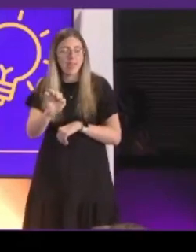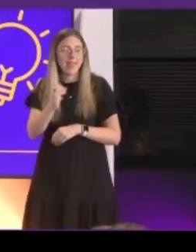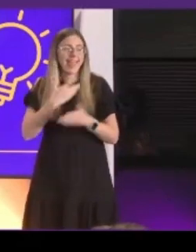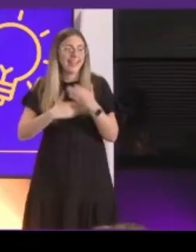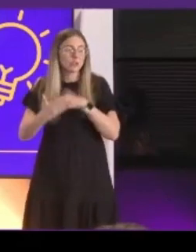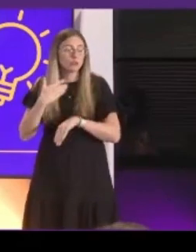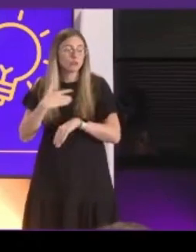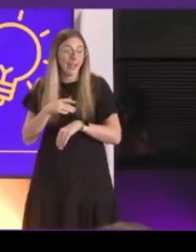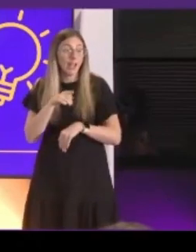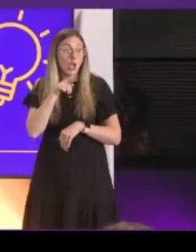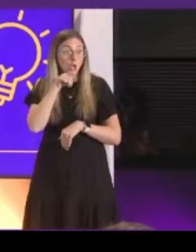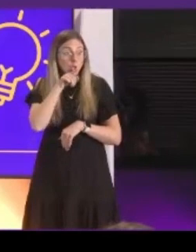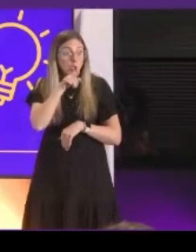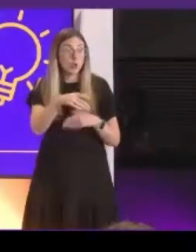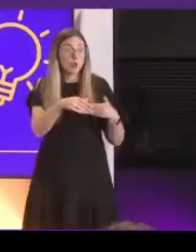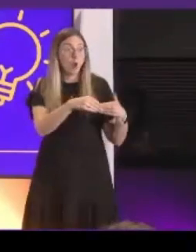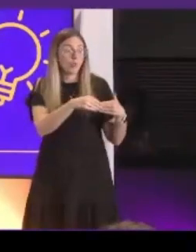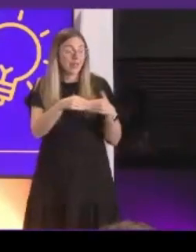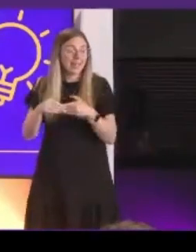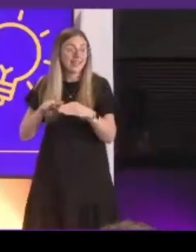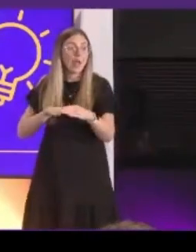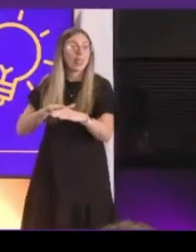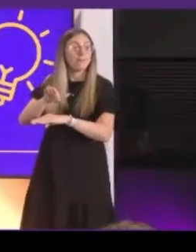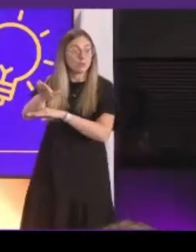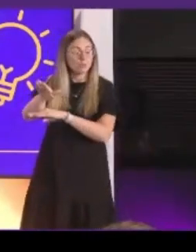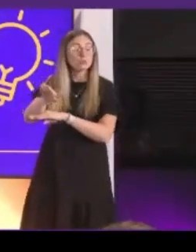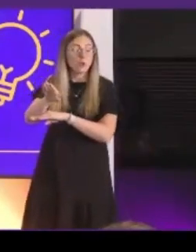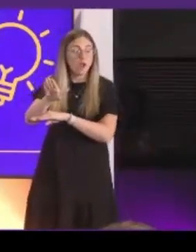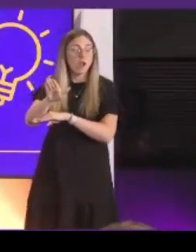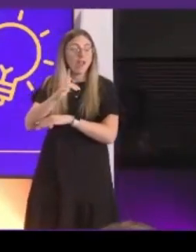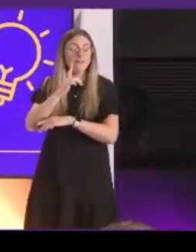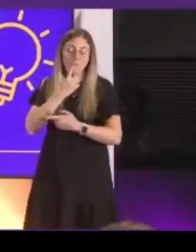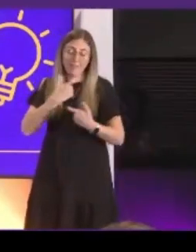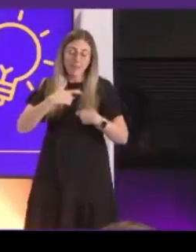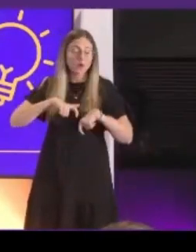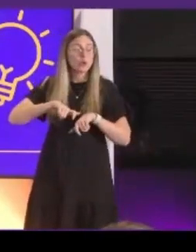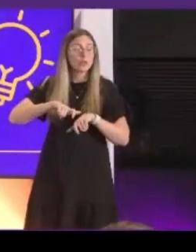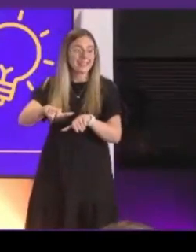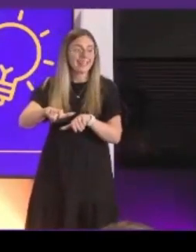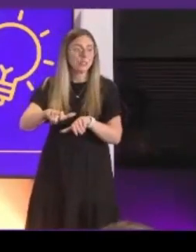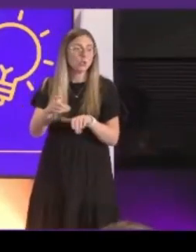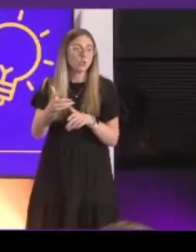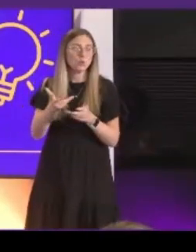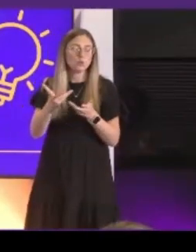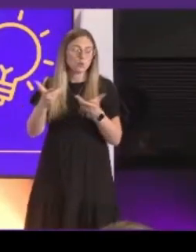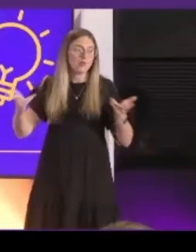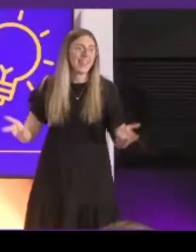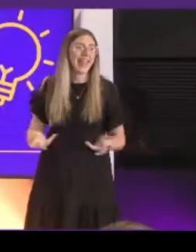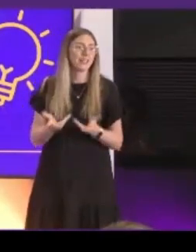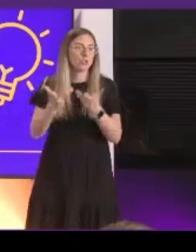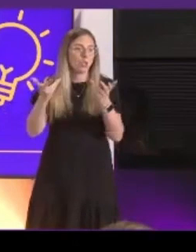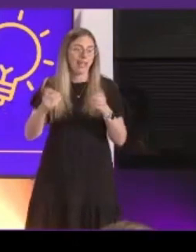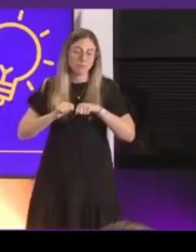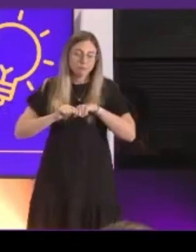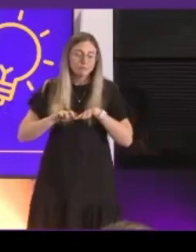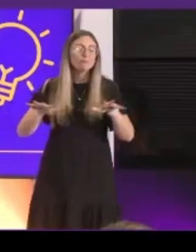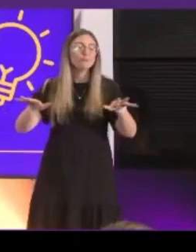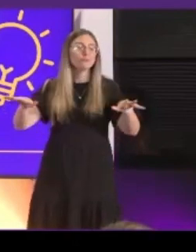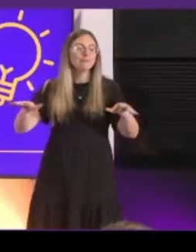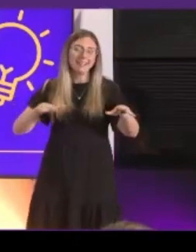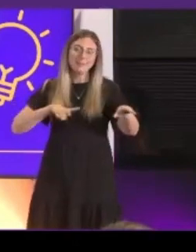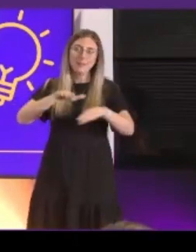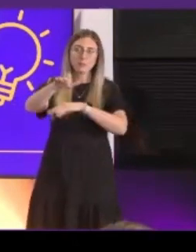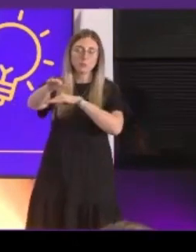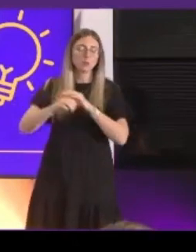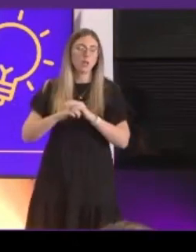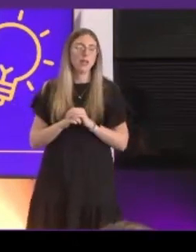be you, the leaders of the future, that will continue to take that energy into the forward, into the